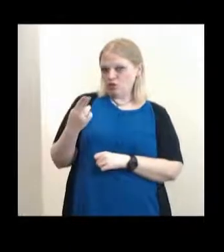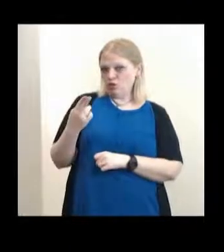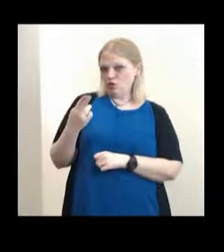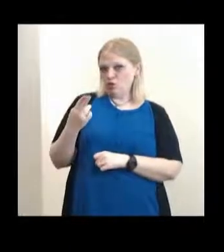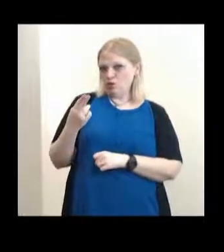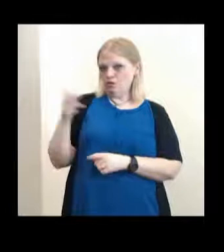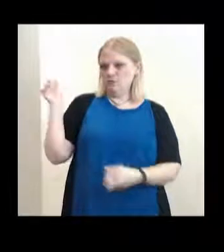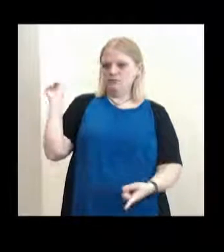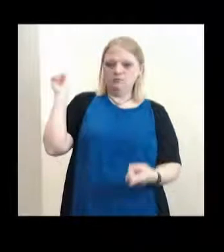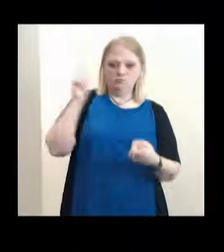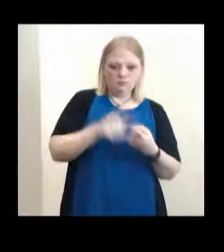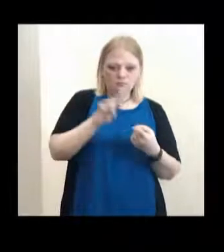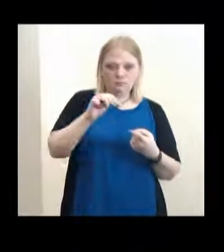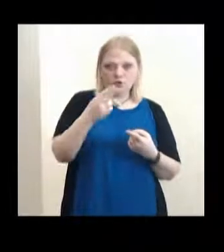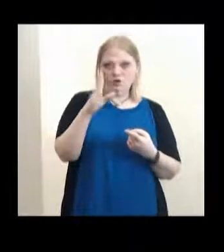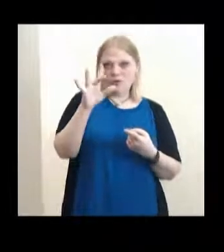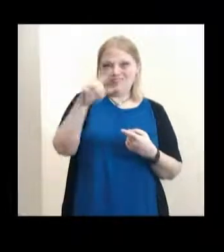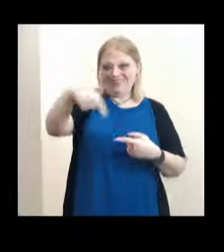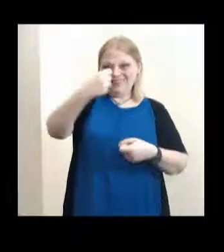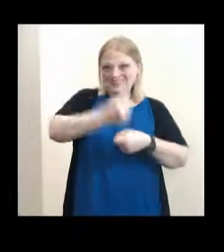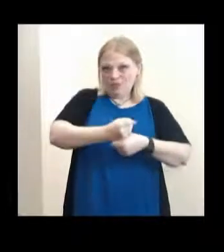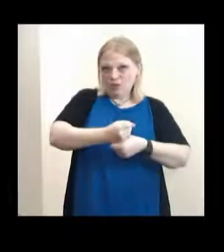March 25th of this year,